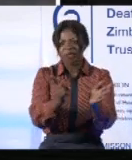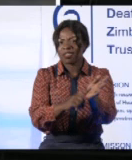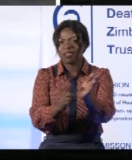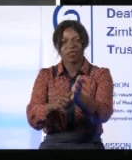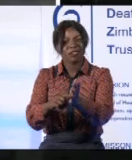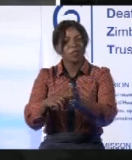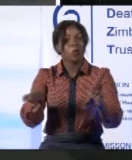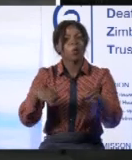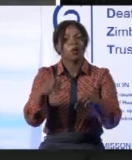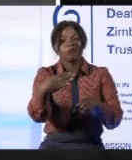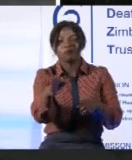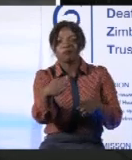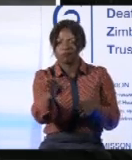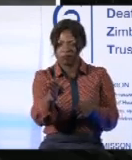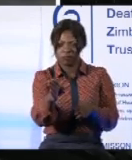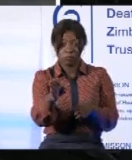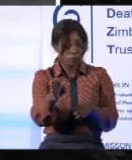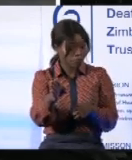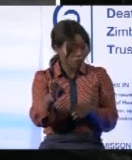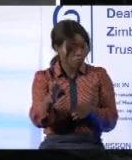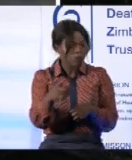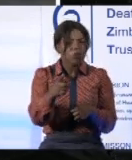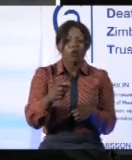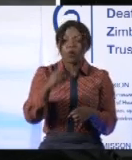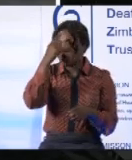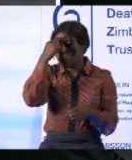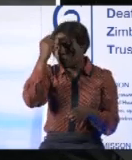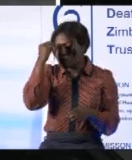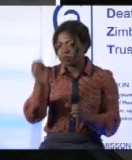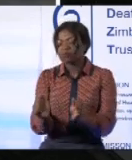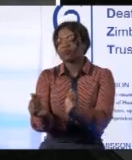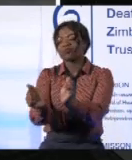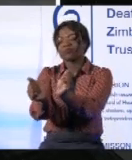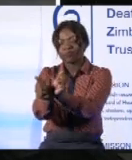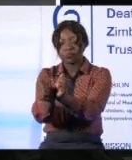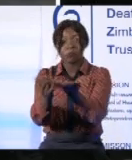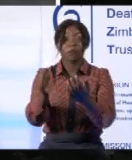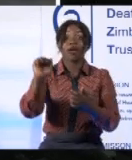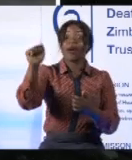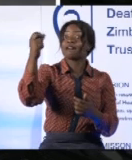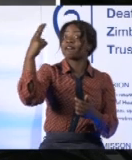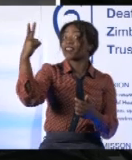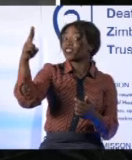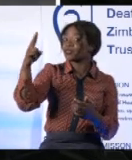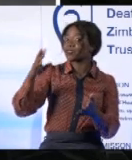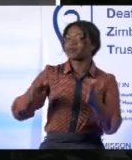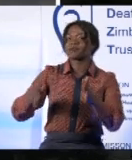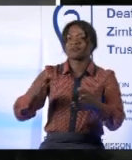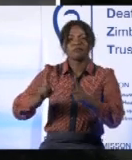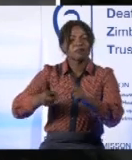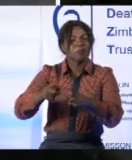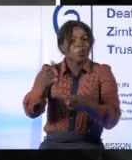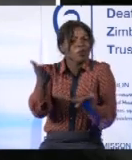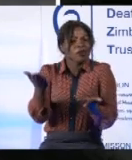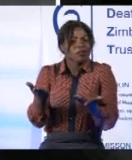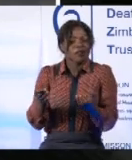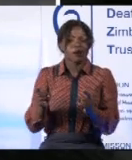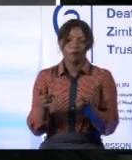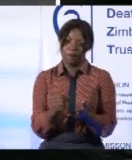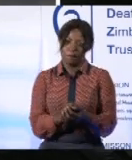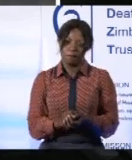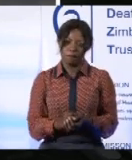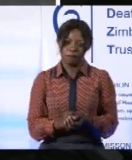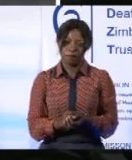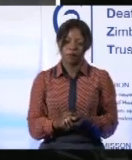having a reasonable explanation for being in a certain place in the avenues after a certain time. And it then also found a